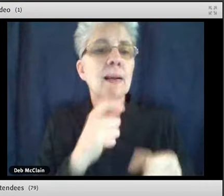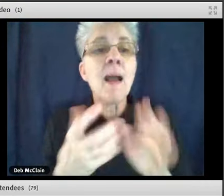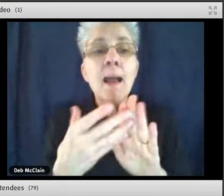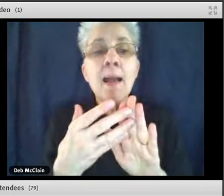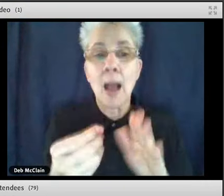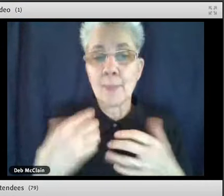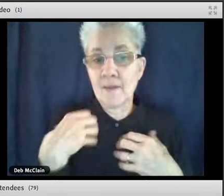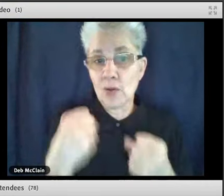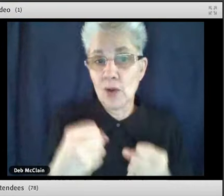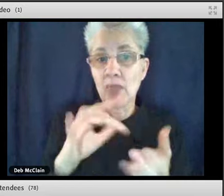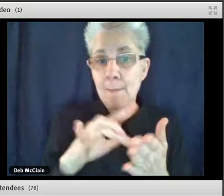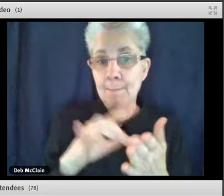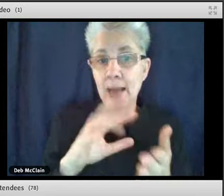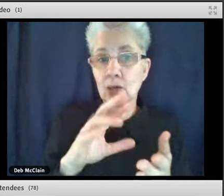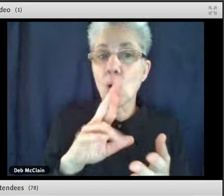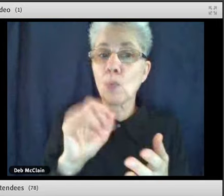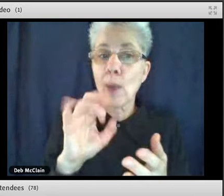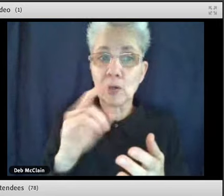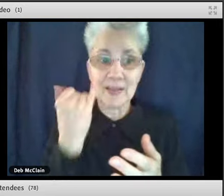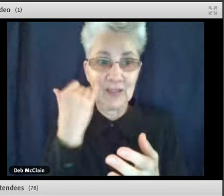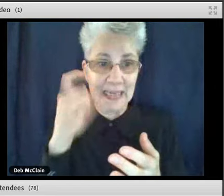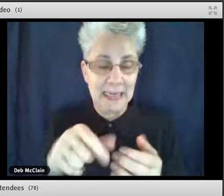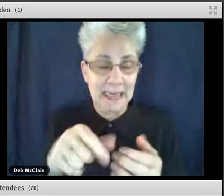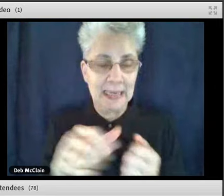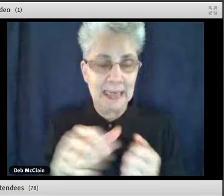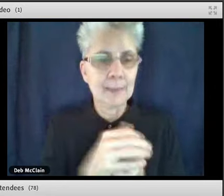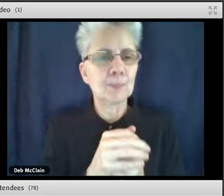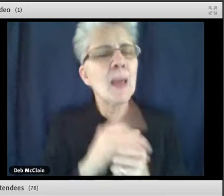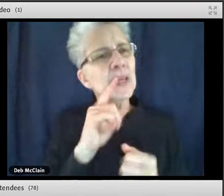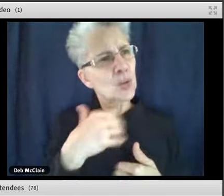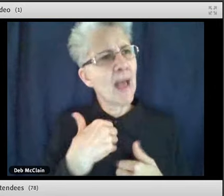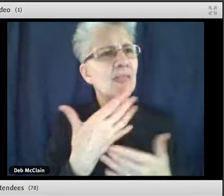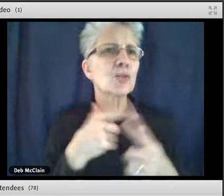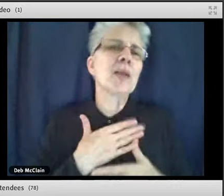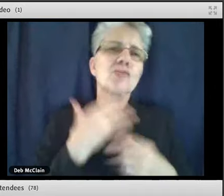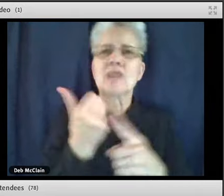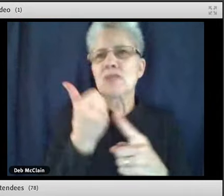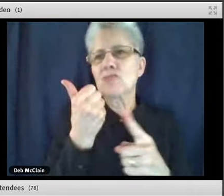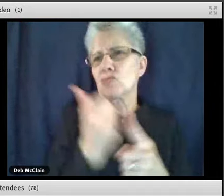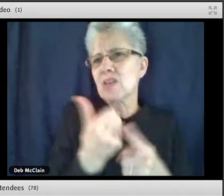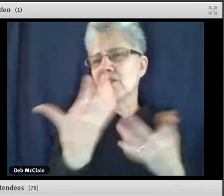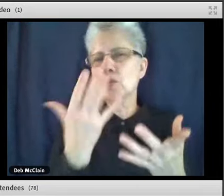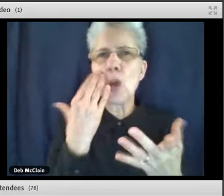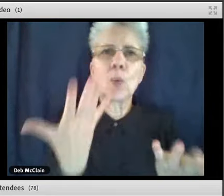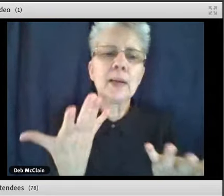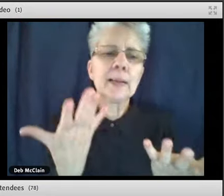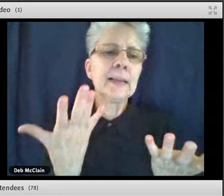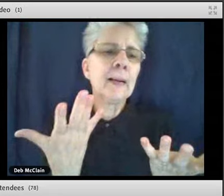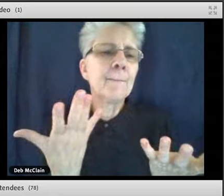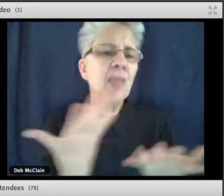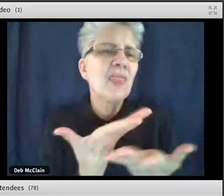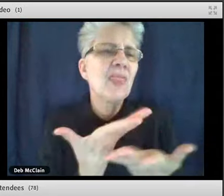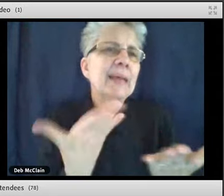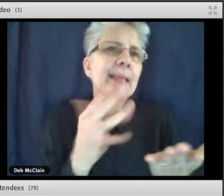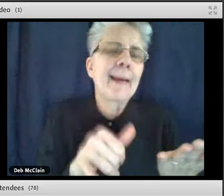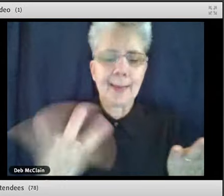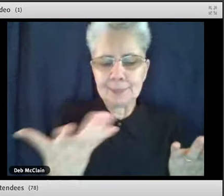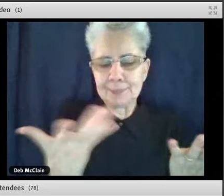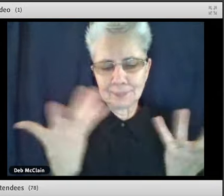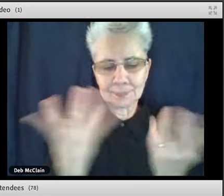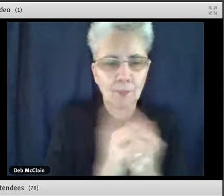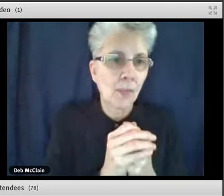just in case. Make sure you have things to entertain you. Things like, of course, we've got the plethora of